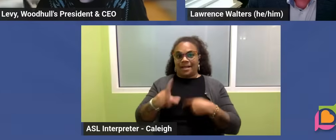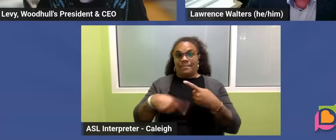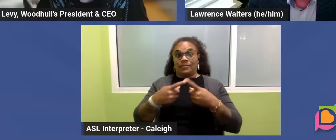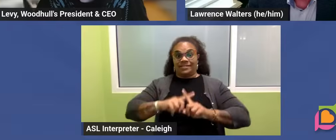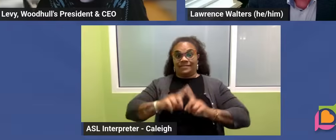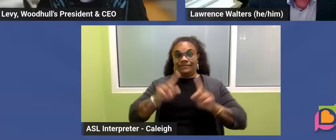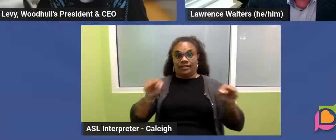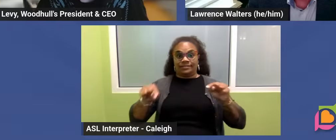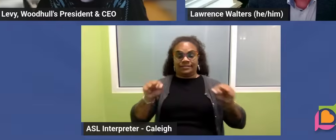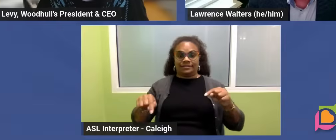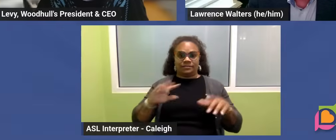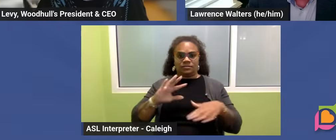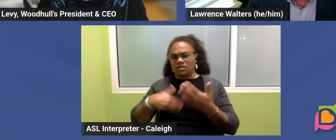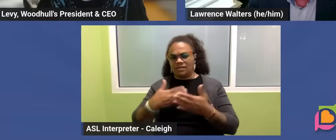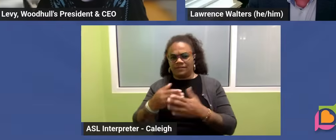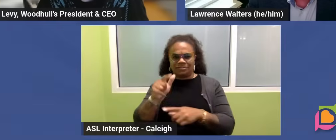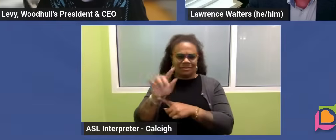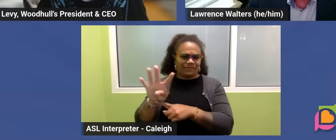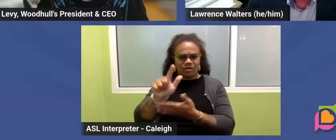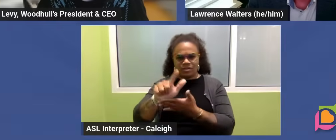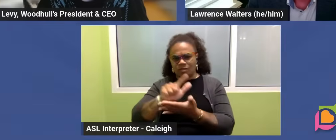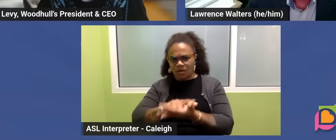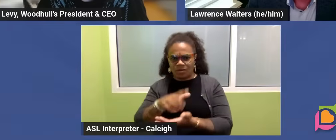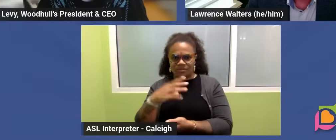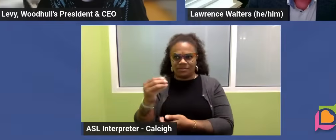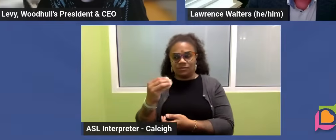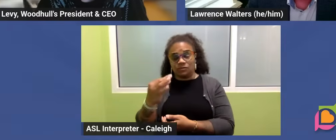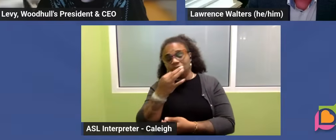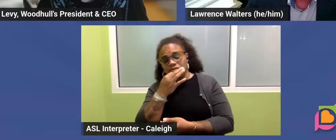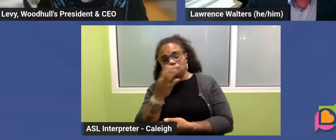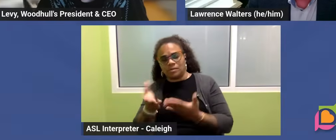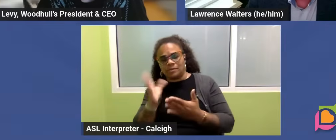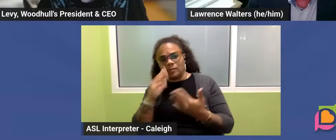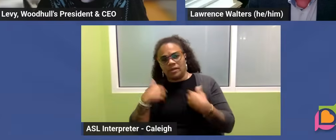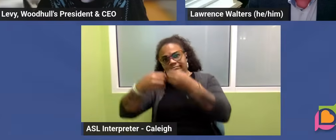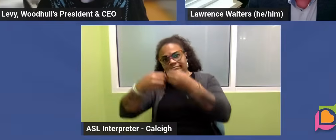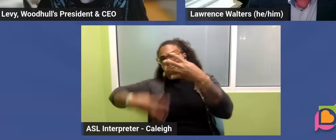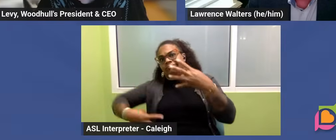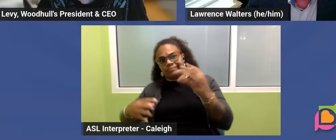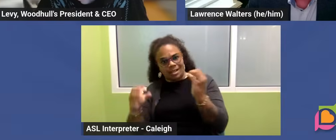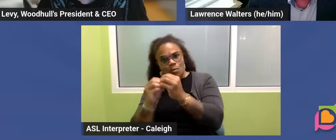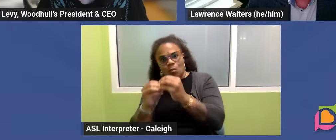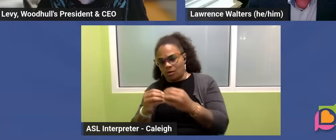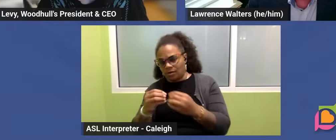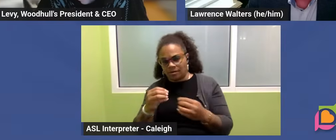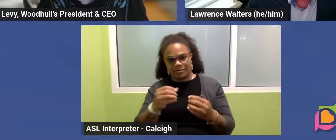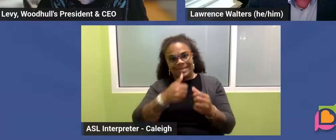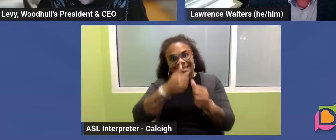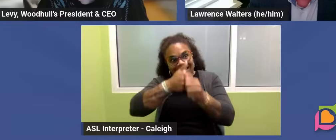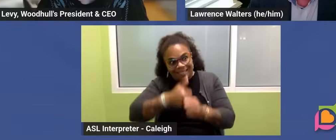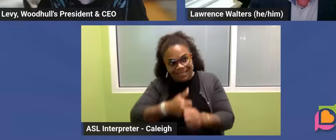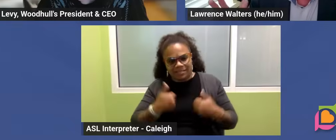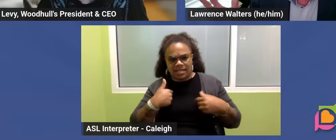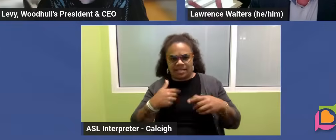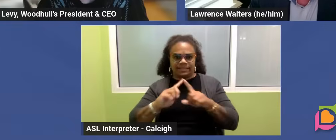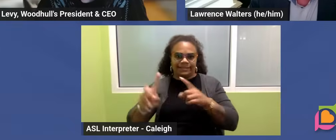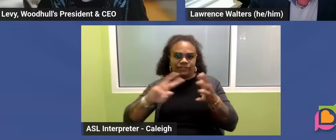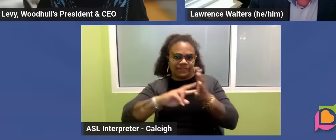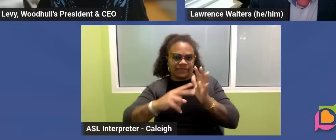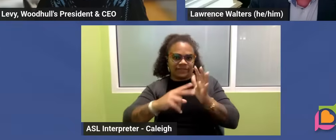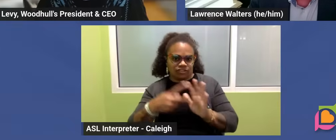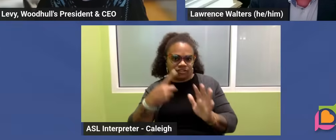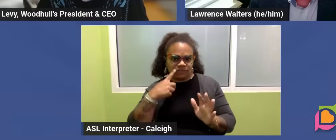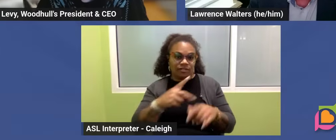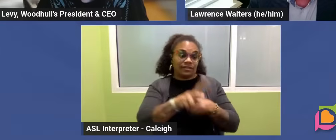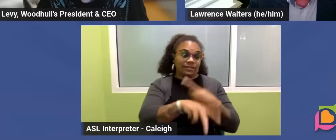different 24 laws and soon to be probably many more. They all have different definitions as far as the type of